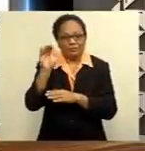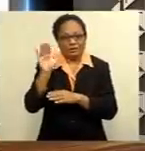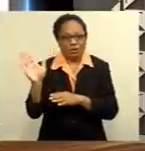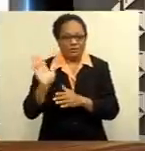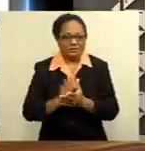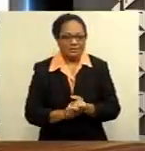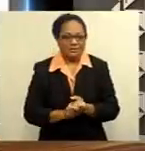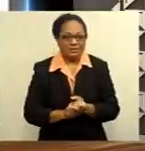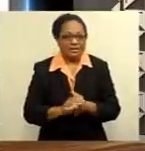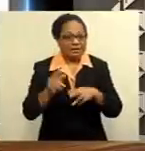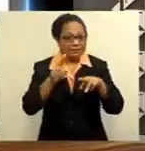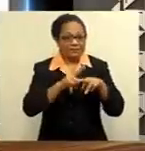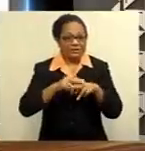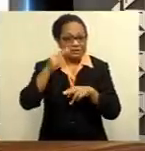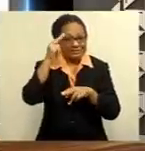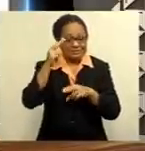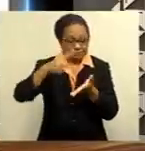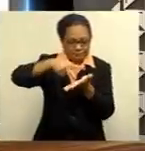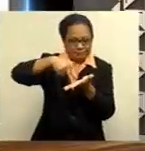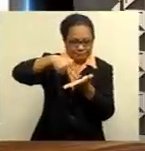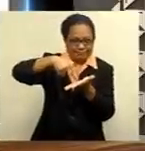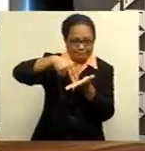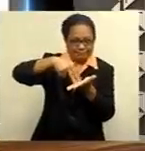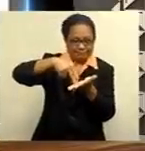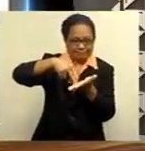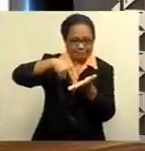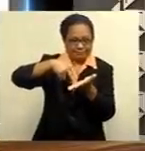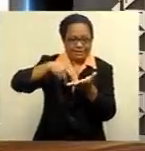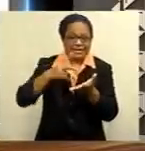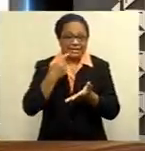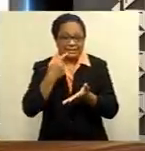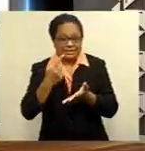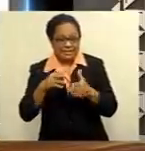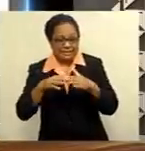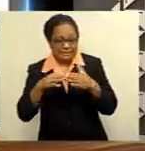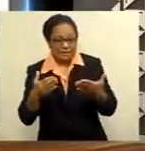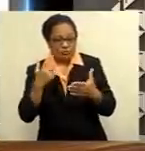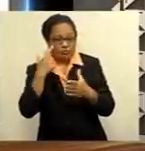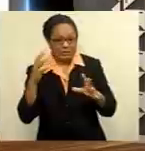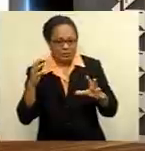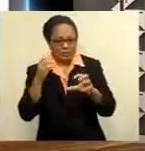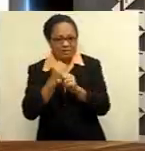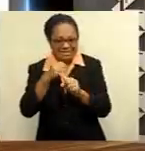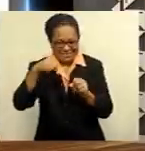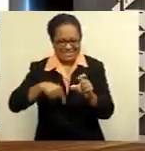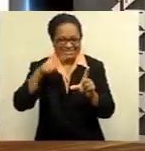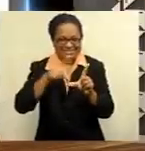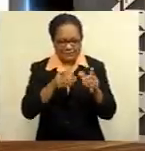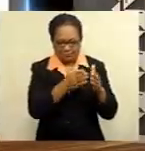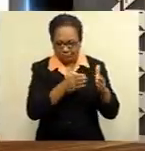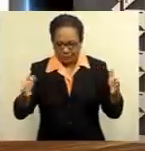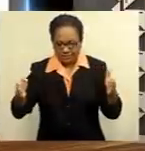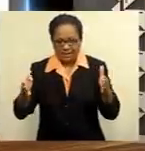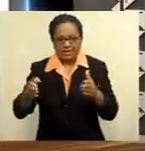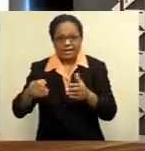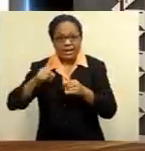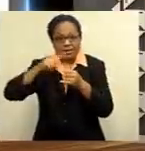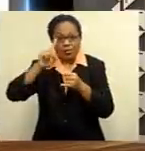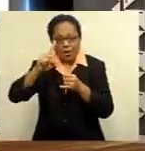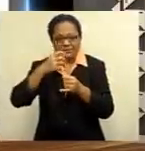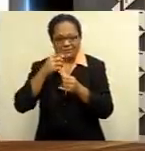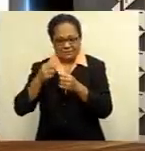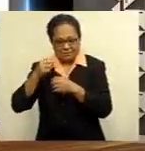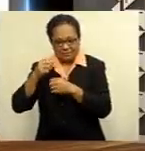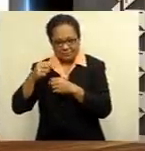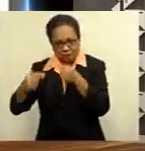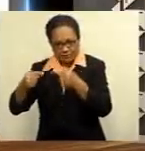The Fiji National Rugby League has been left with no option but to try and conclude the 2021 season with a nines competition. With the remaining 3